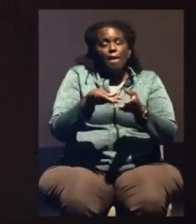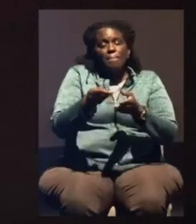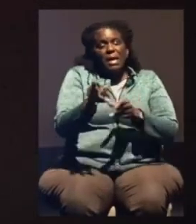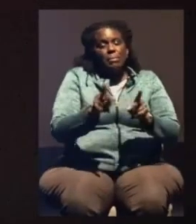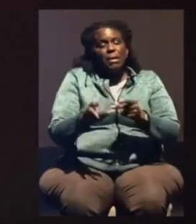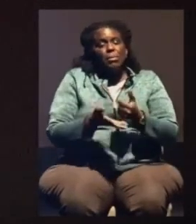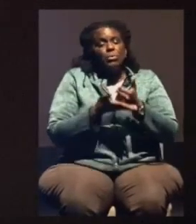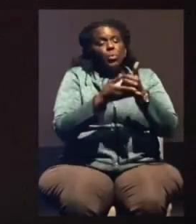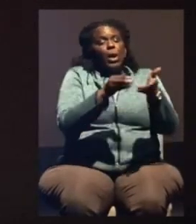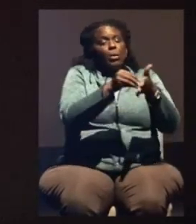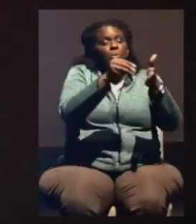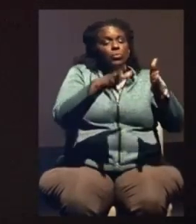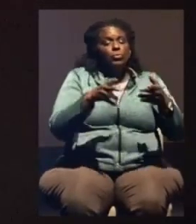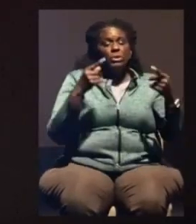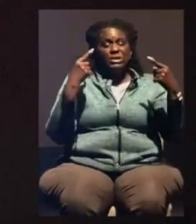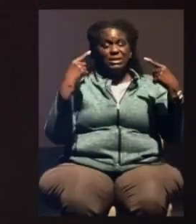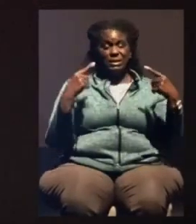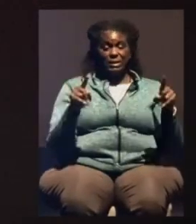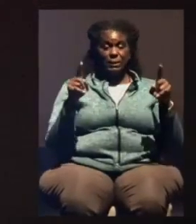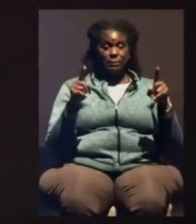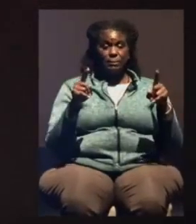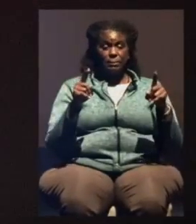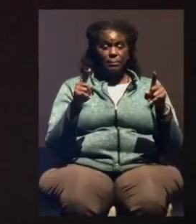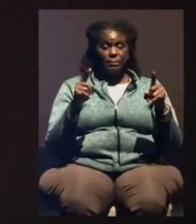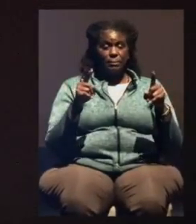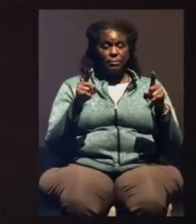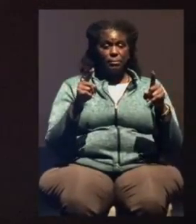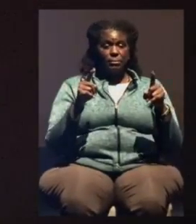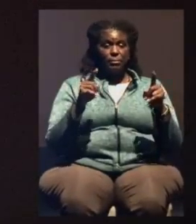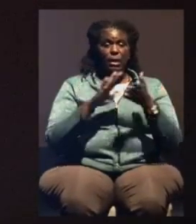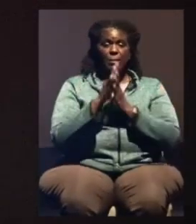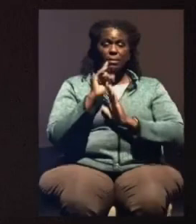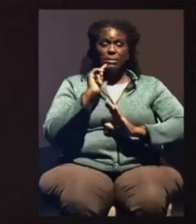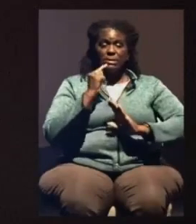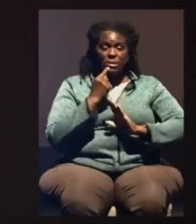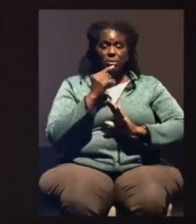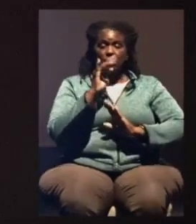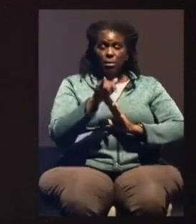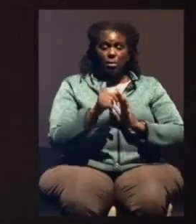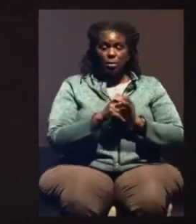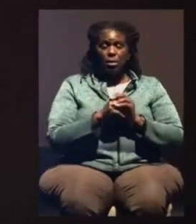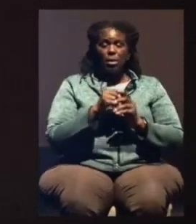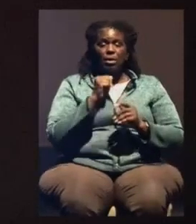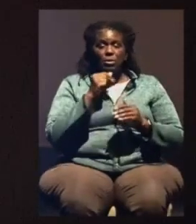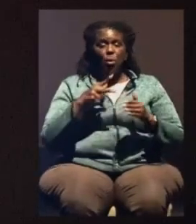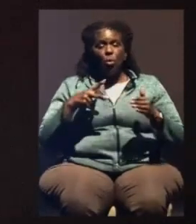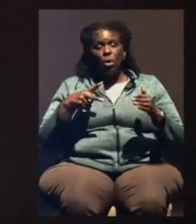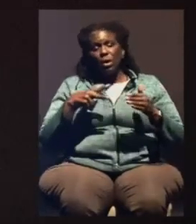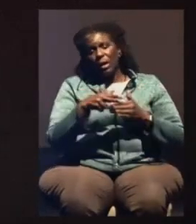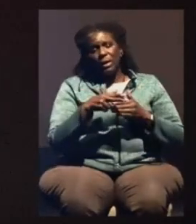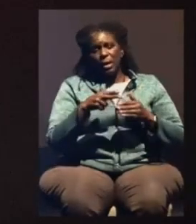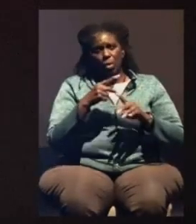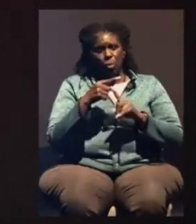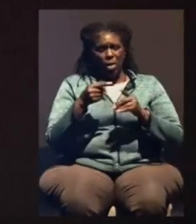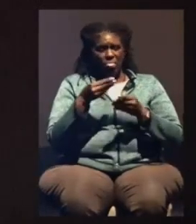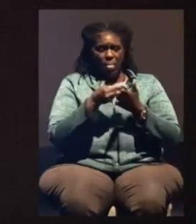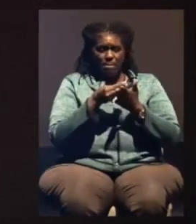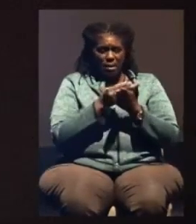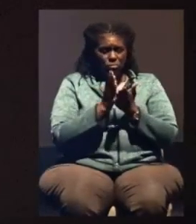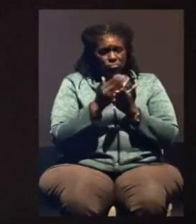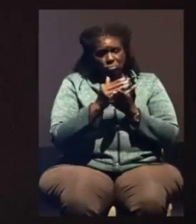help students succeed, and be serious about it, and don't cut it out as soon as the budget needs to be